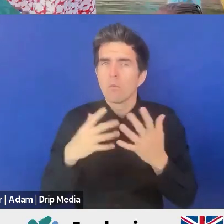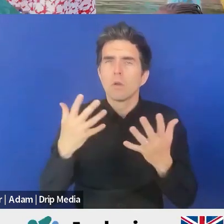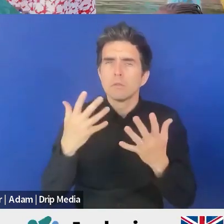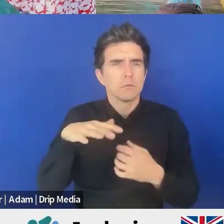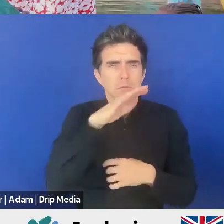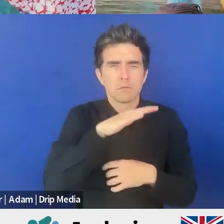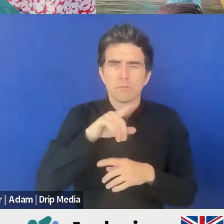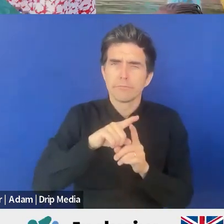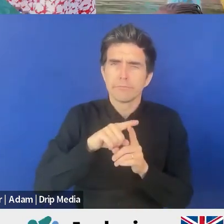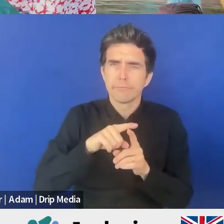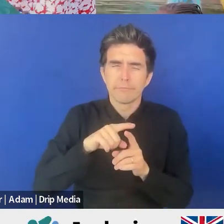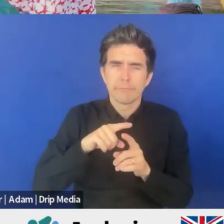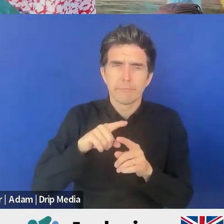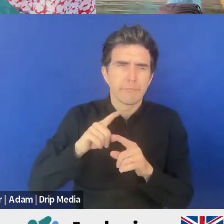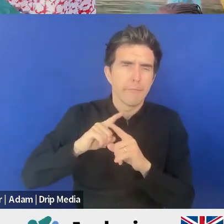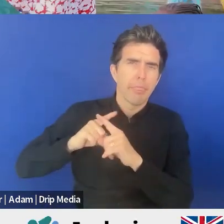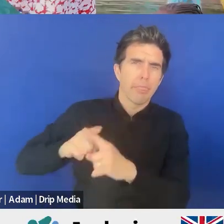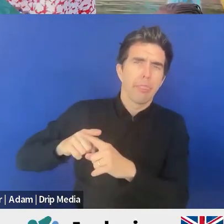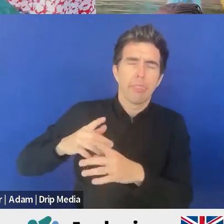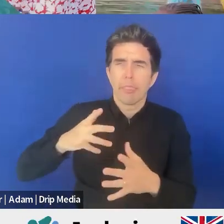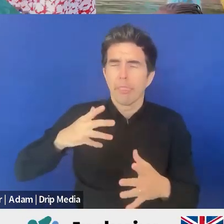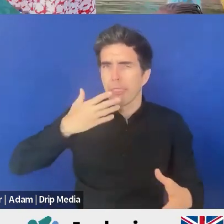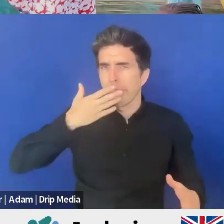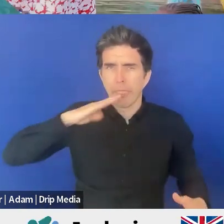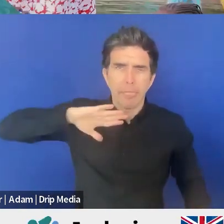NGOs, private sector, and research institutions.